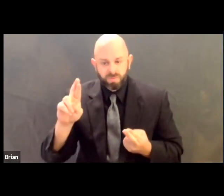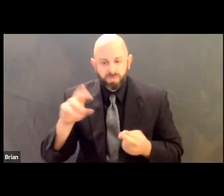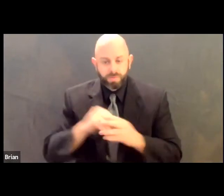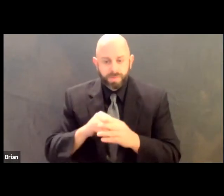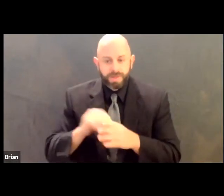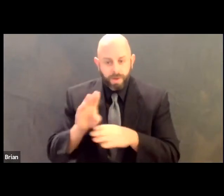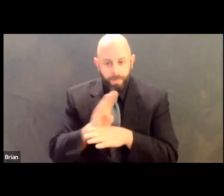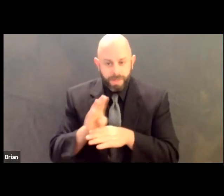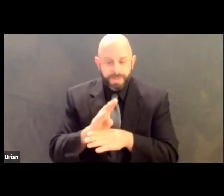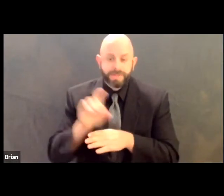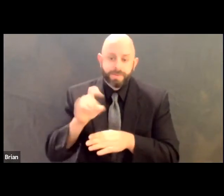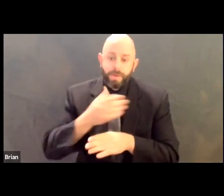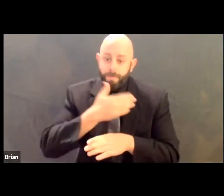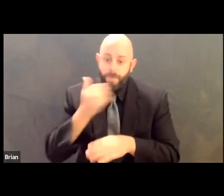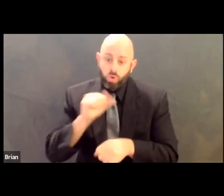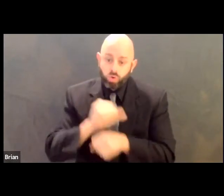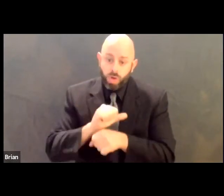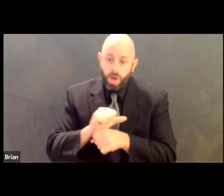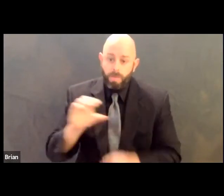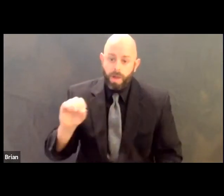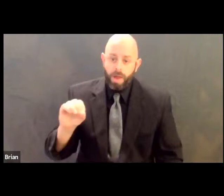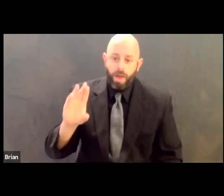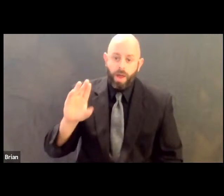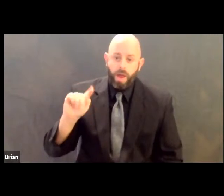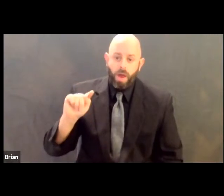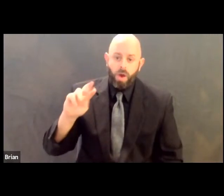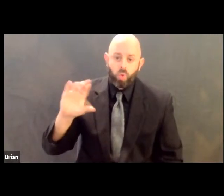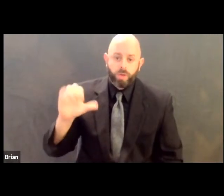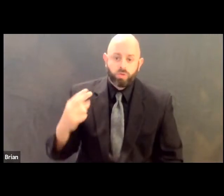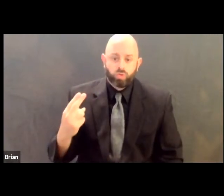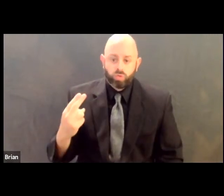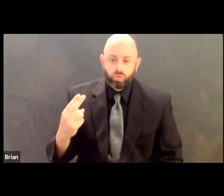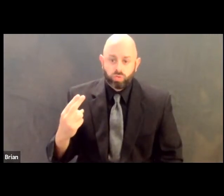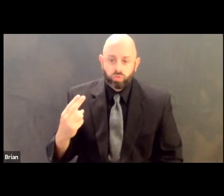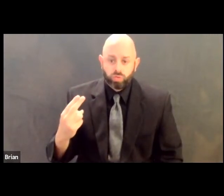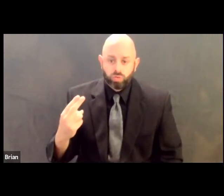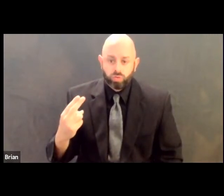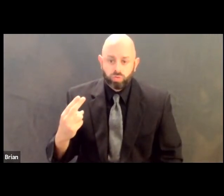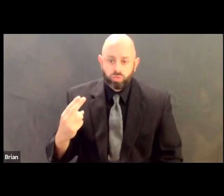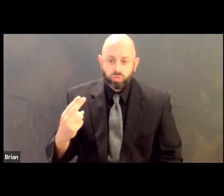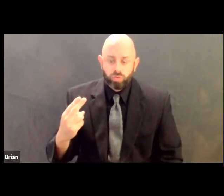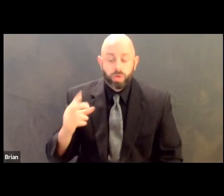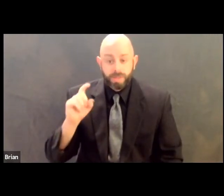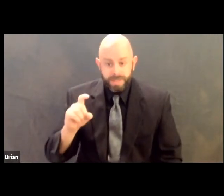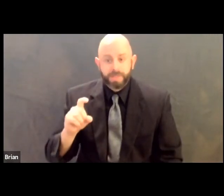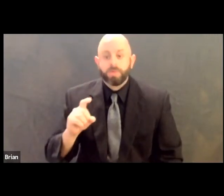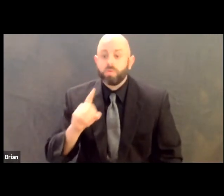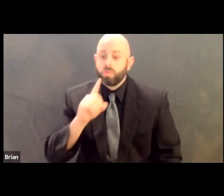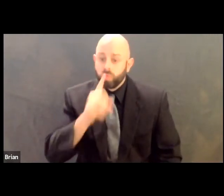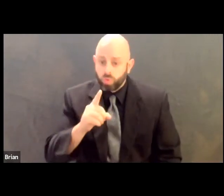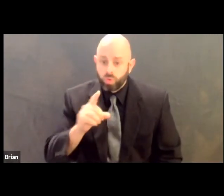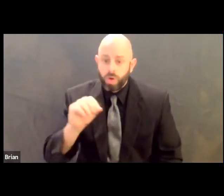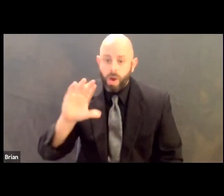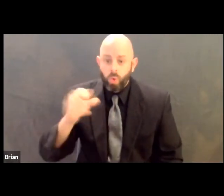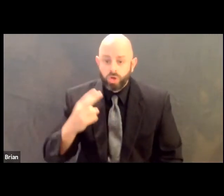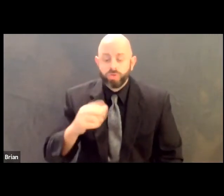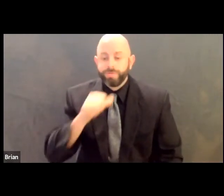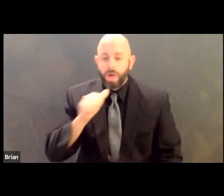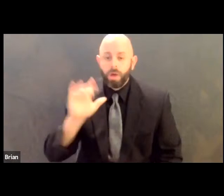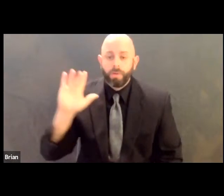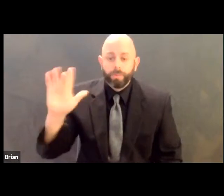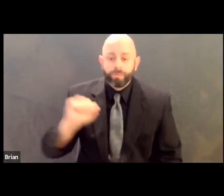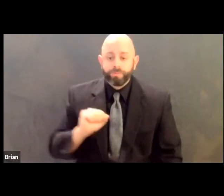of outreach. They need to make their outreach really meaningful, not just to publish something, but to have a